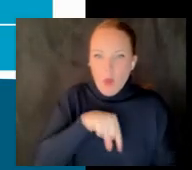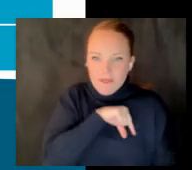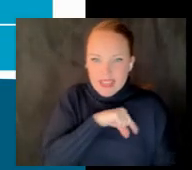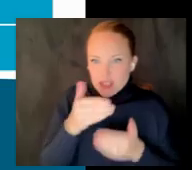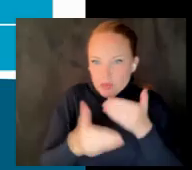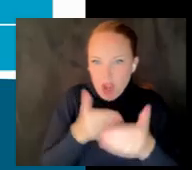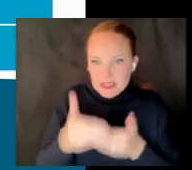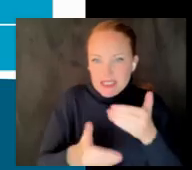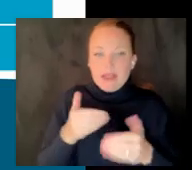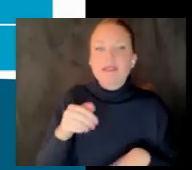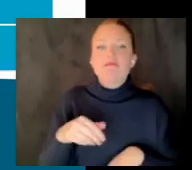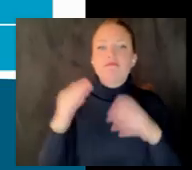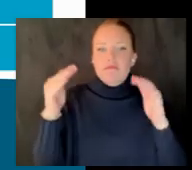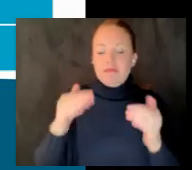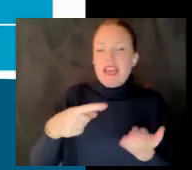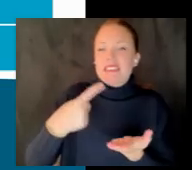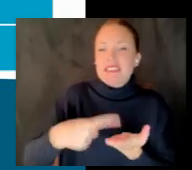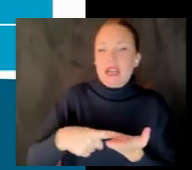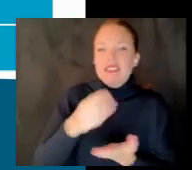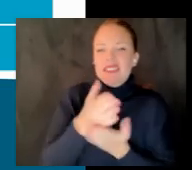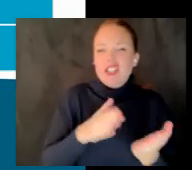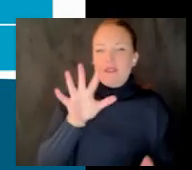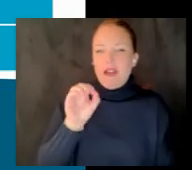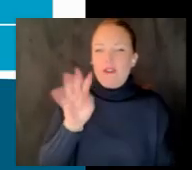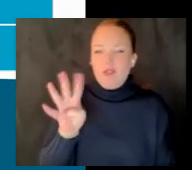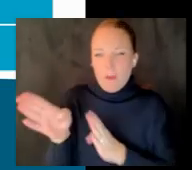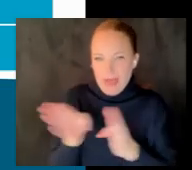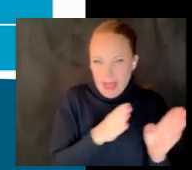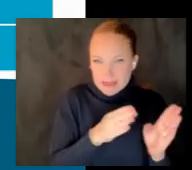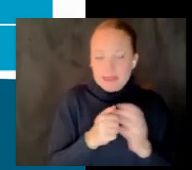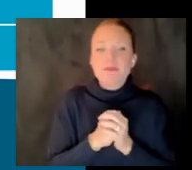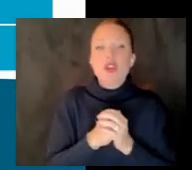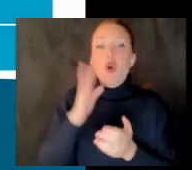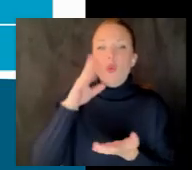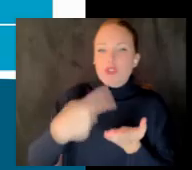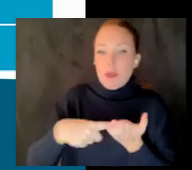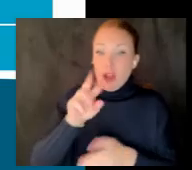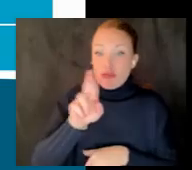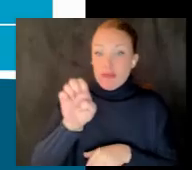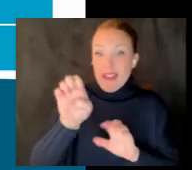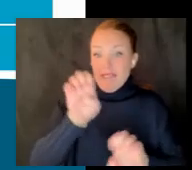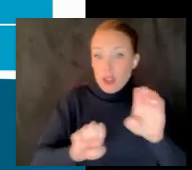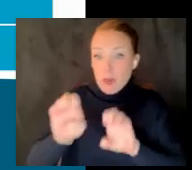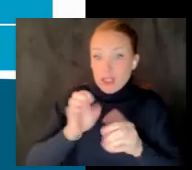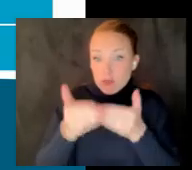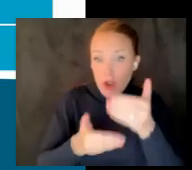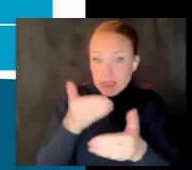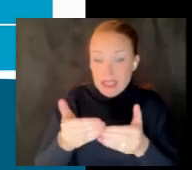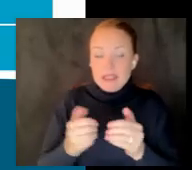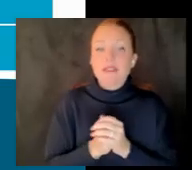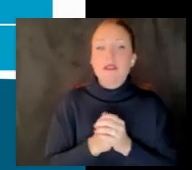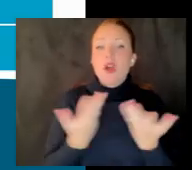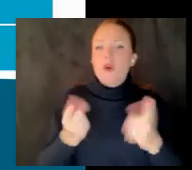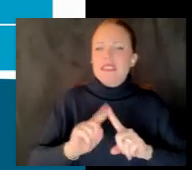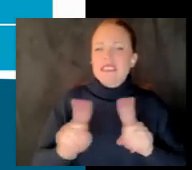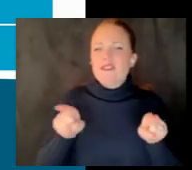discuss Section 504 plans. We will also cover the reevaluation process, differentiate between Section